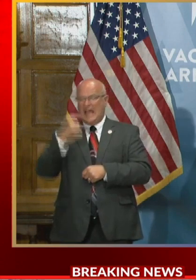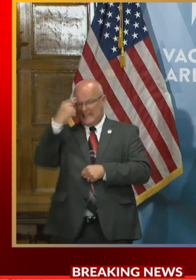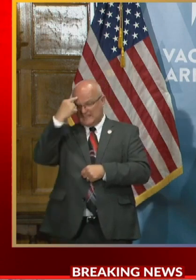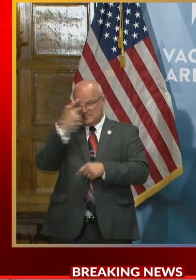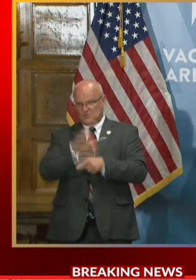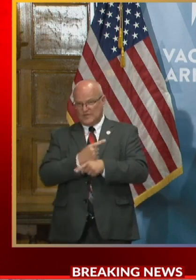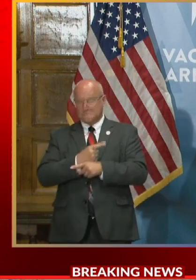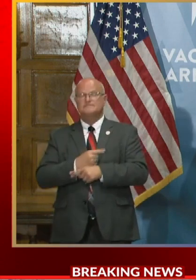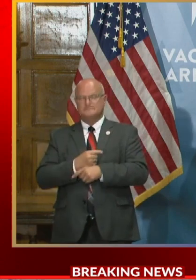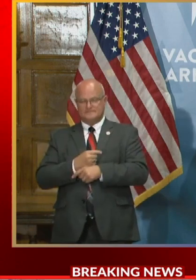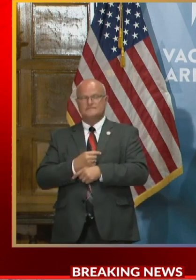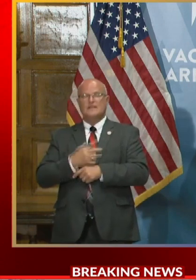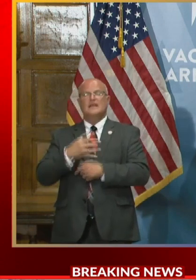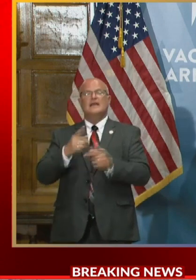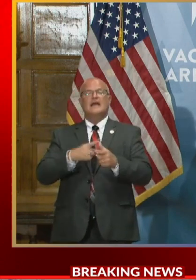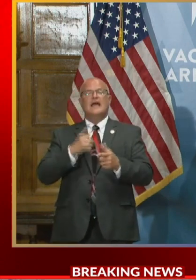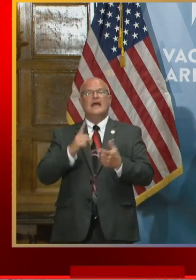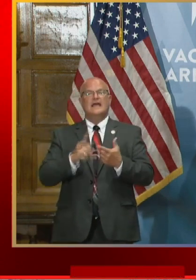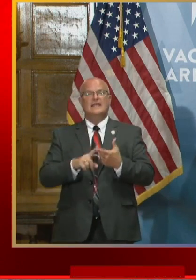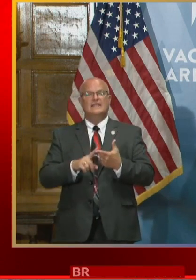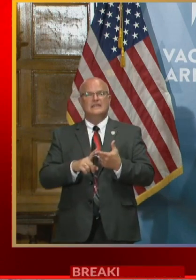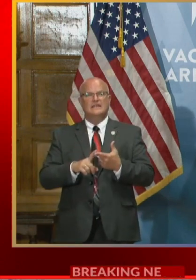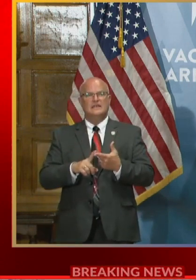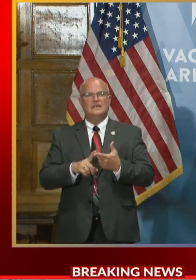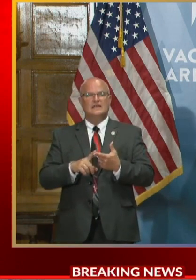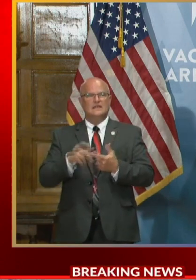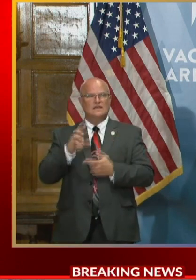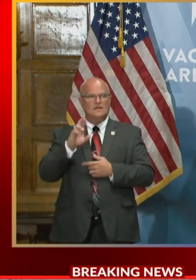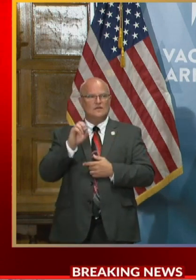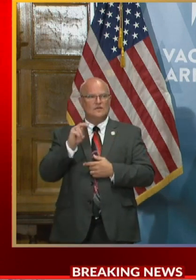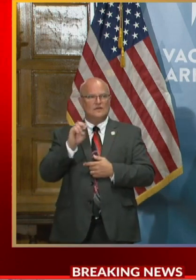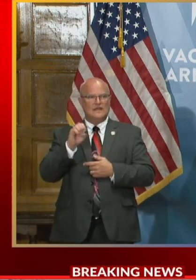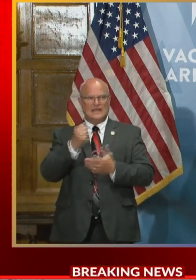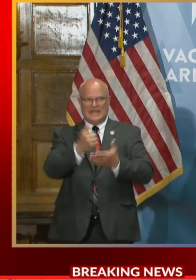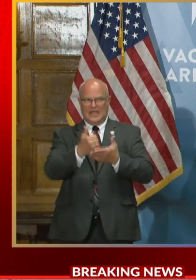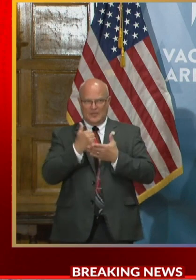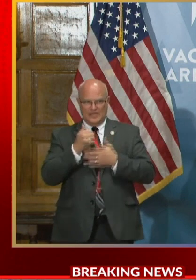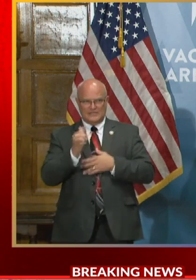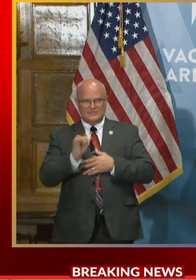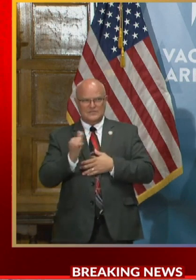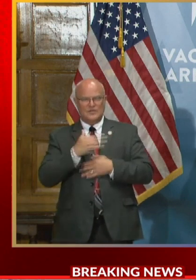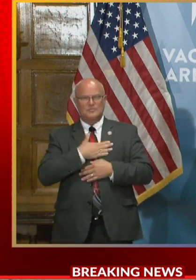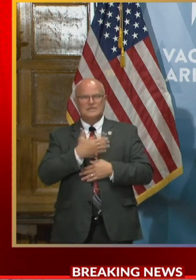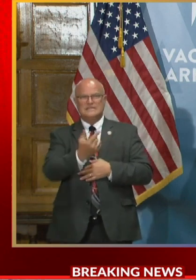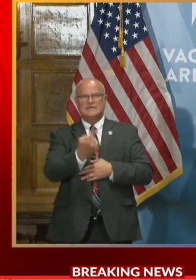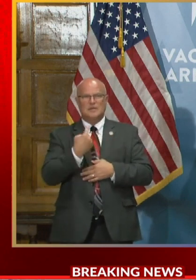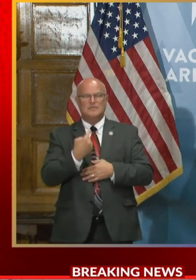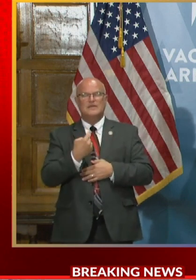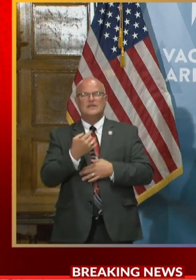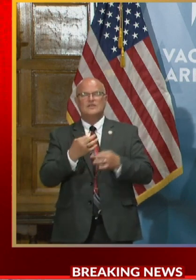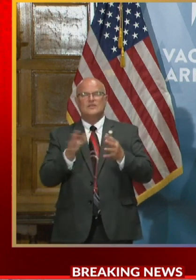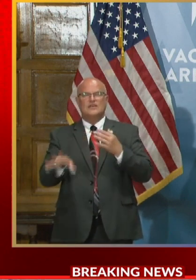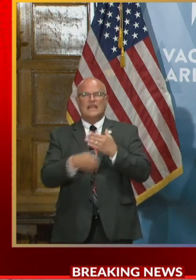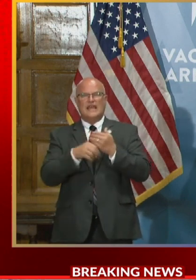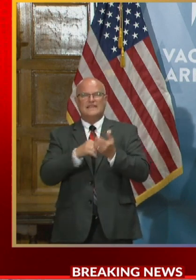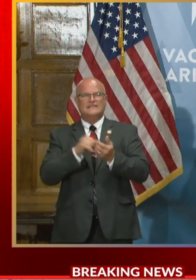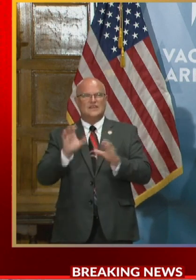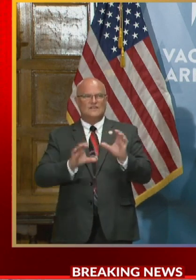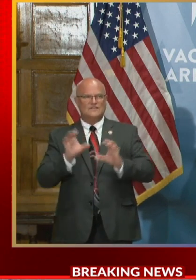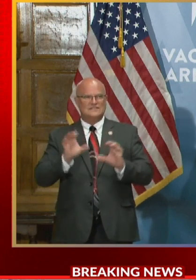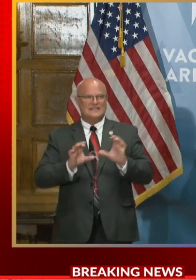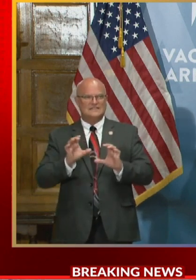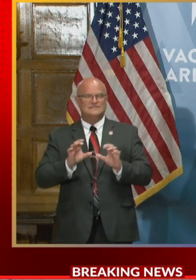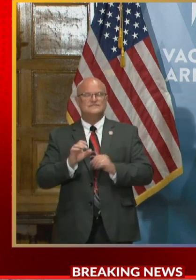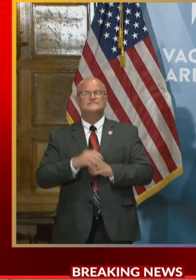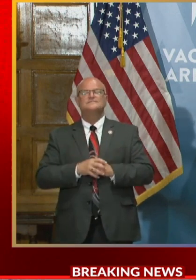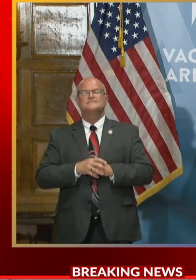is correct. And then, is that Renee over there? You might have to help me out here. Please come up here. I think you can add to this